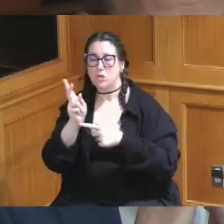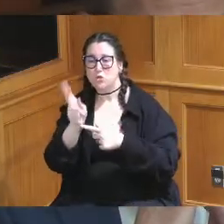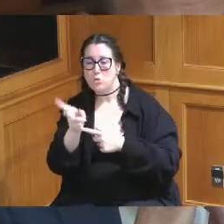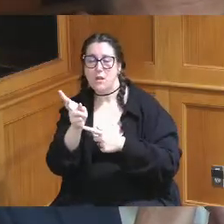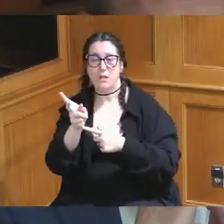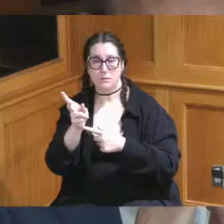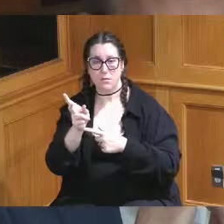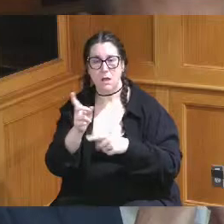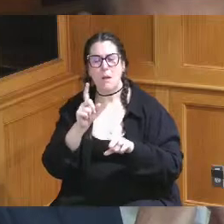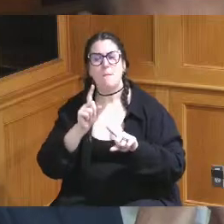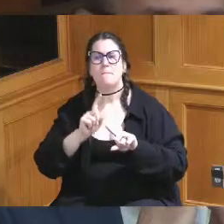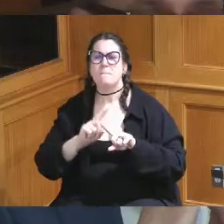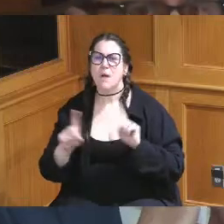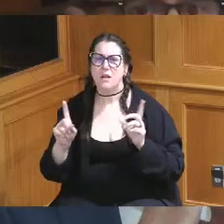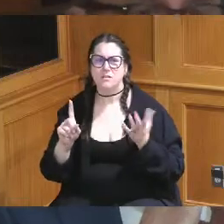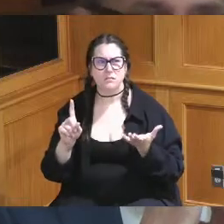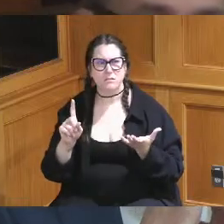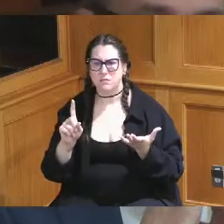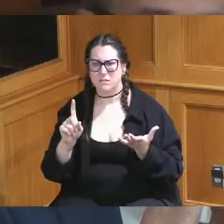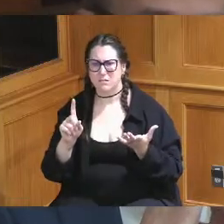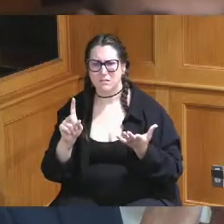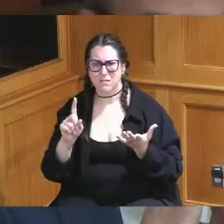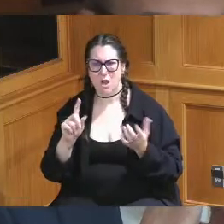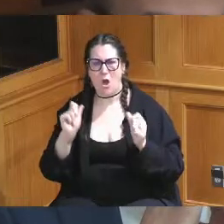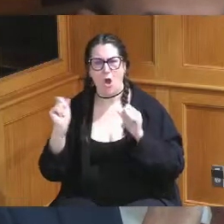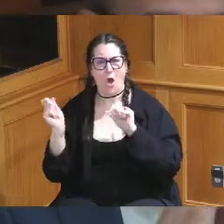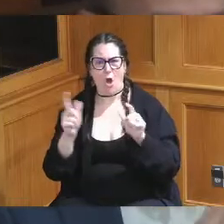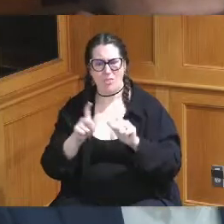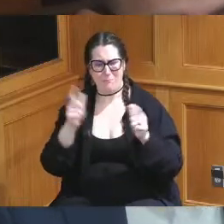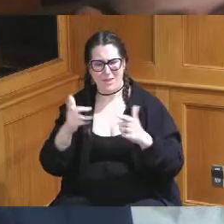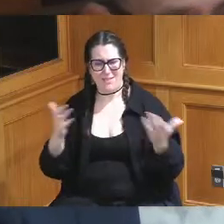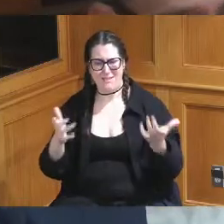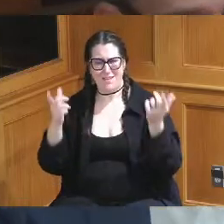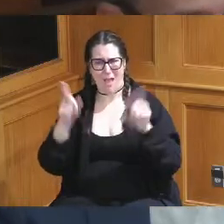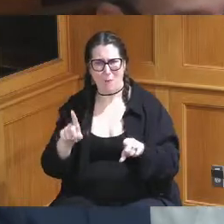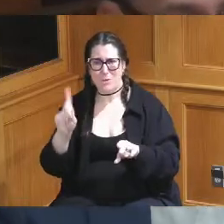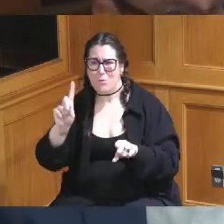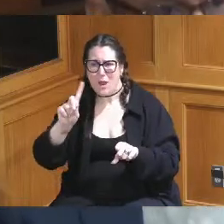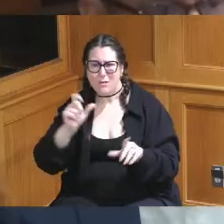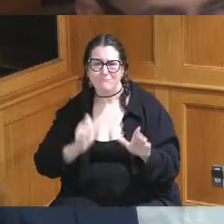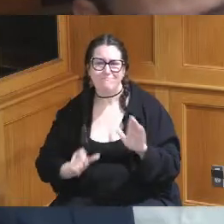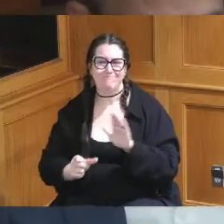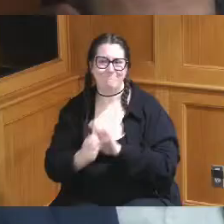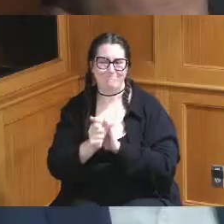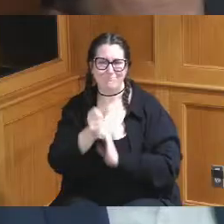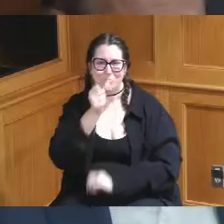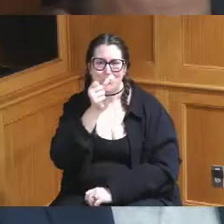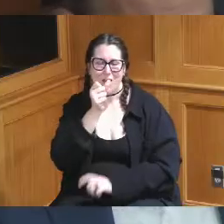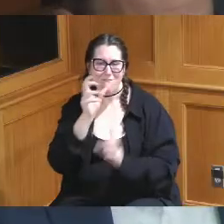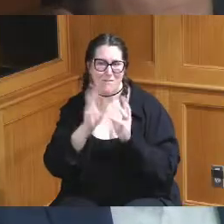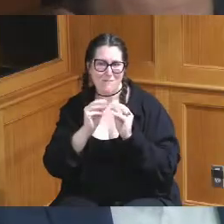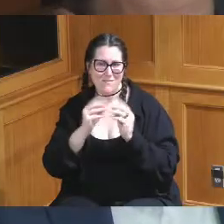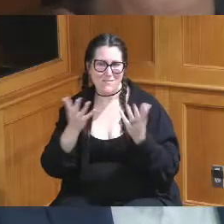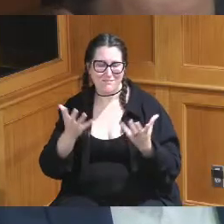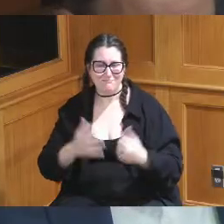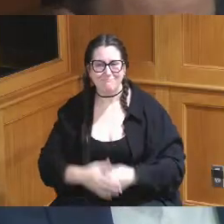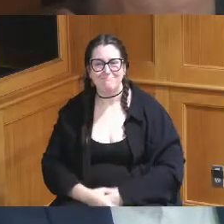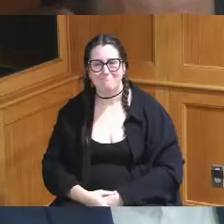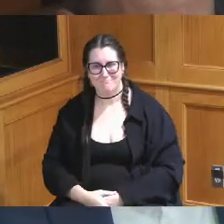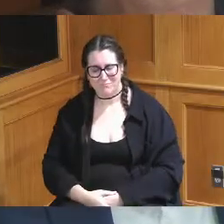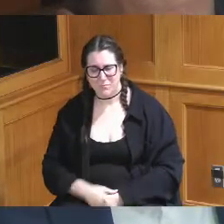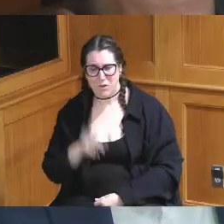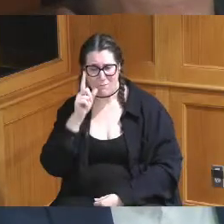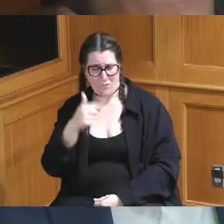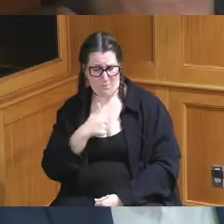that. We had that. But all of the main big stuff was behind the closed doors. And so for me,